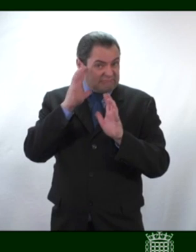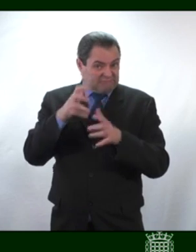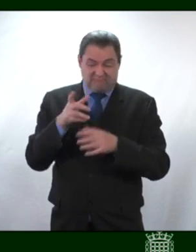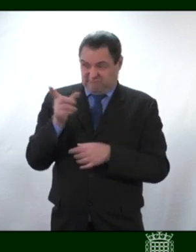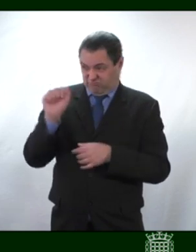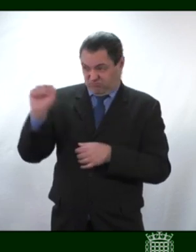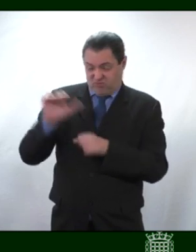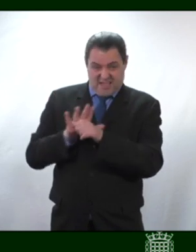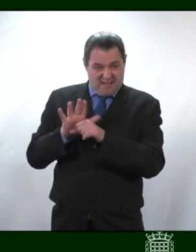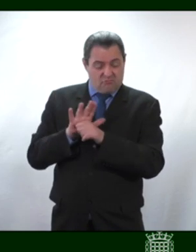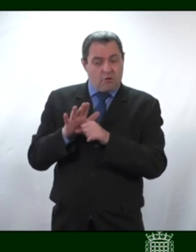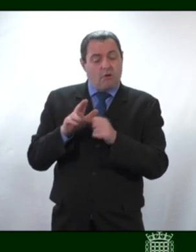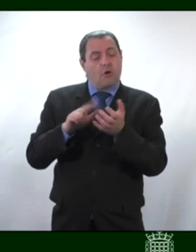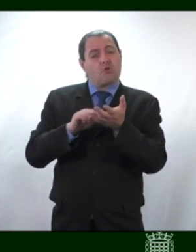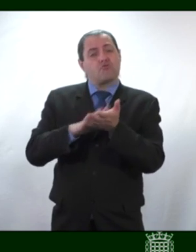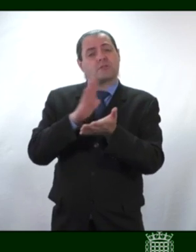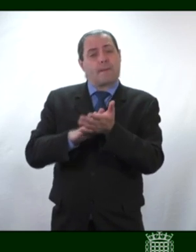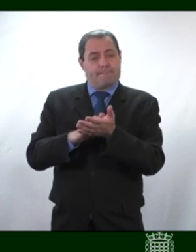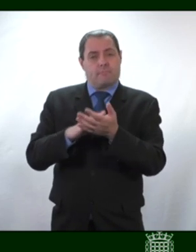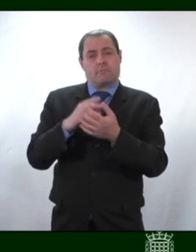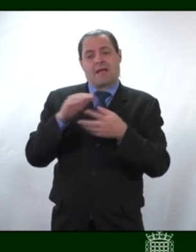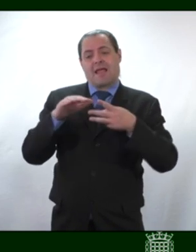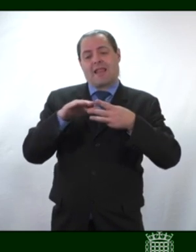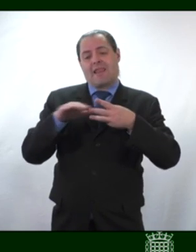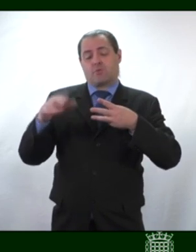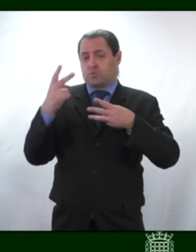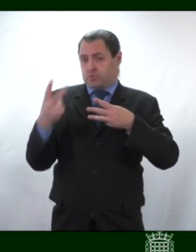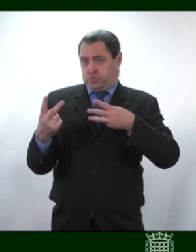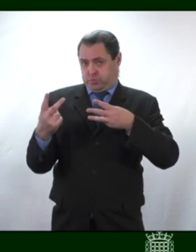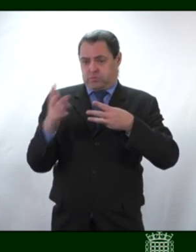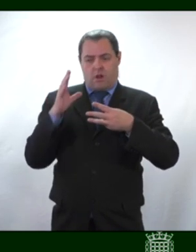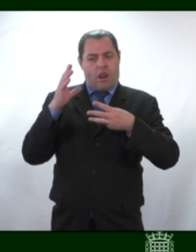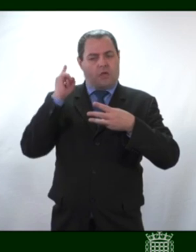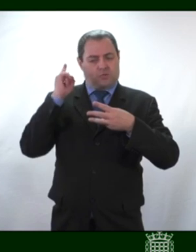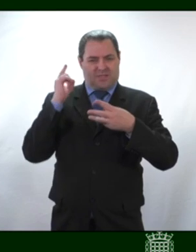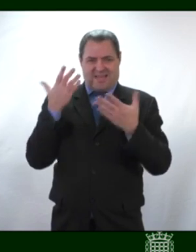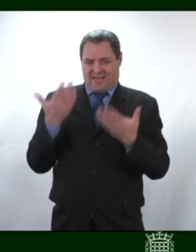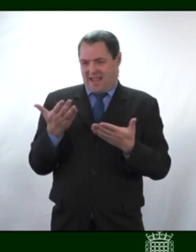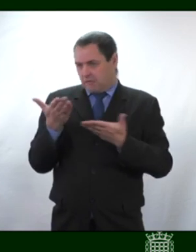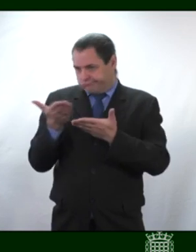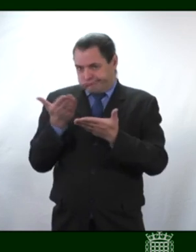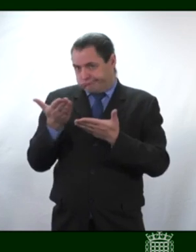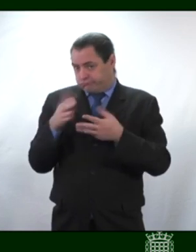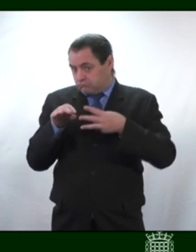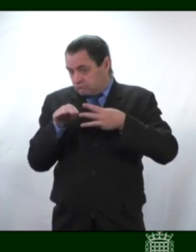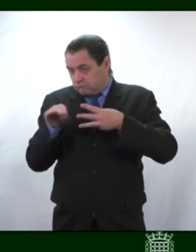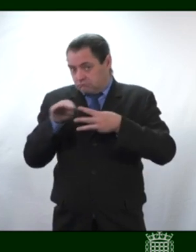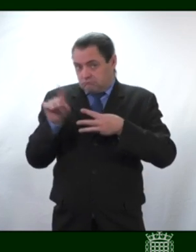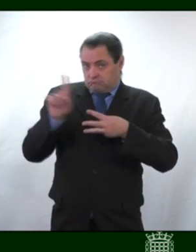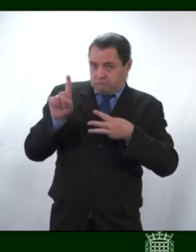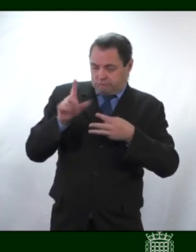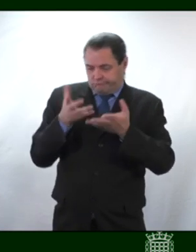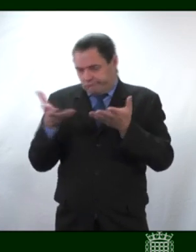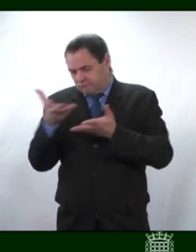into level 2 last week, and talks are ongoing about what more might be needed. And I praise